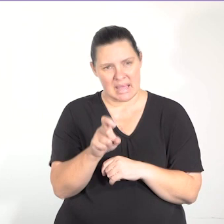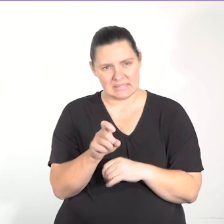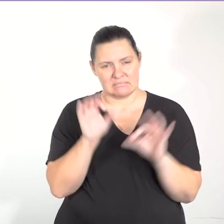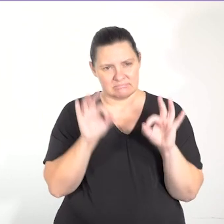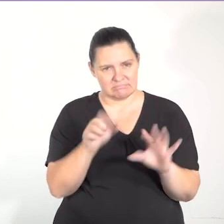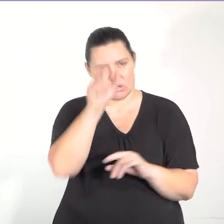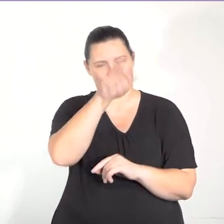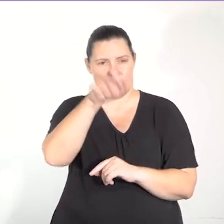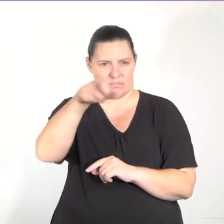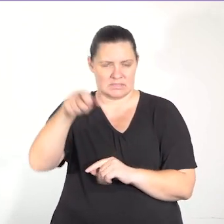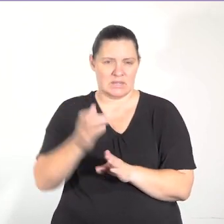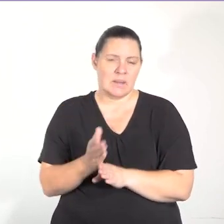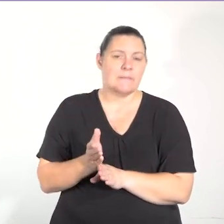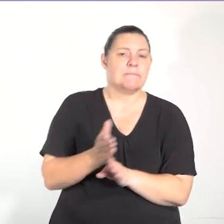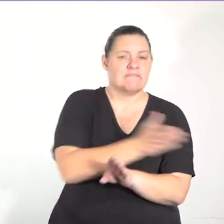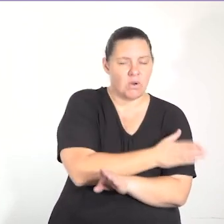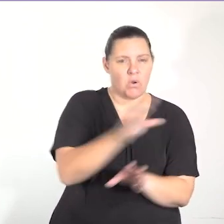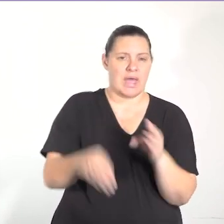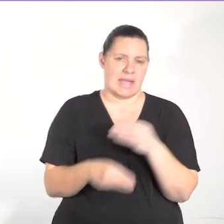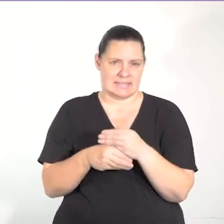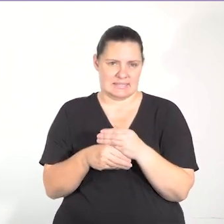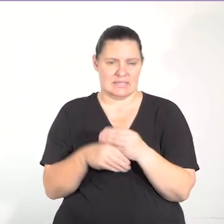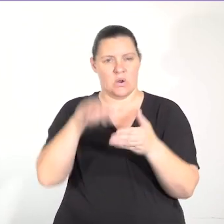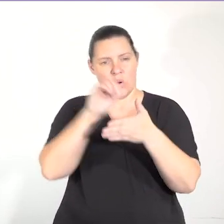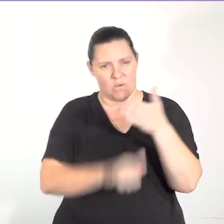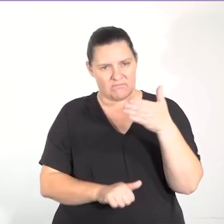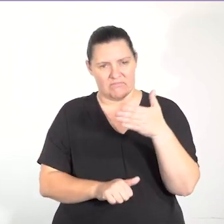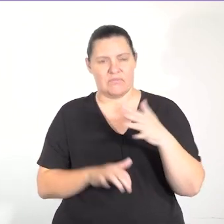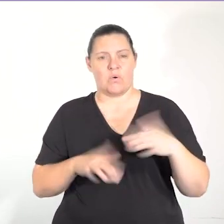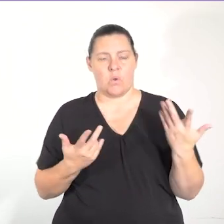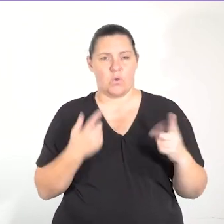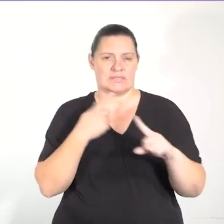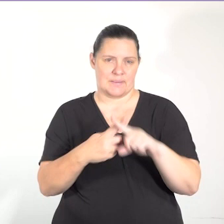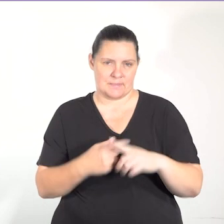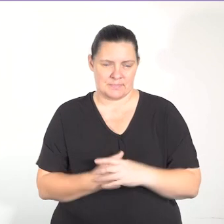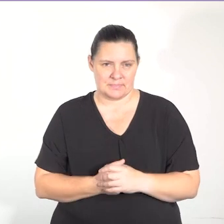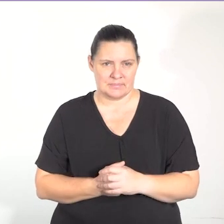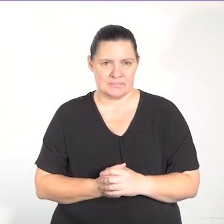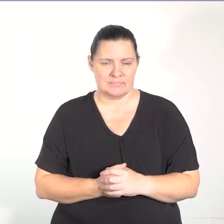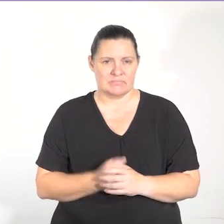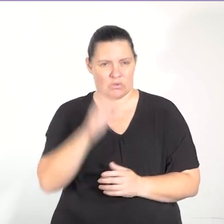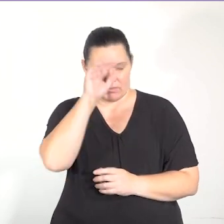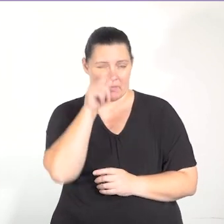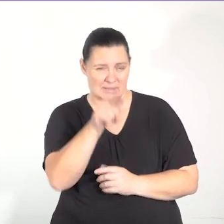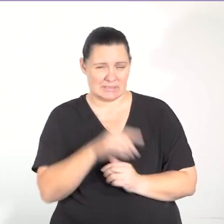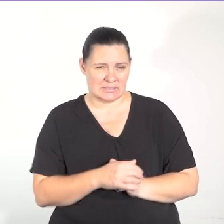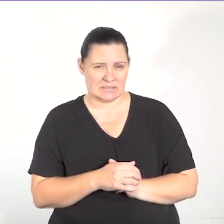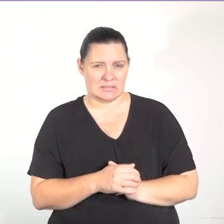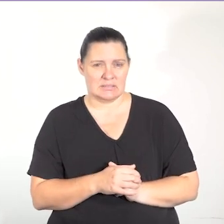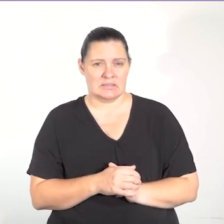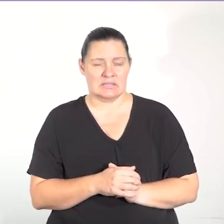must be in the correct columns before adding, subtracting, or multiplying. Just remember